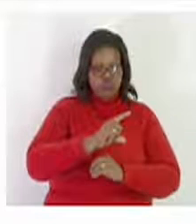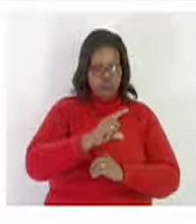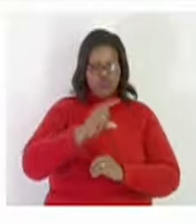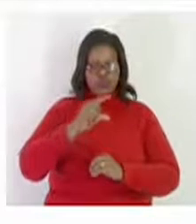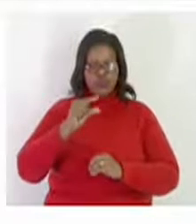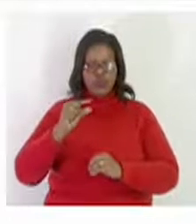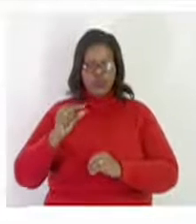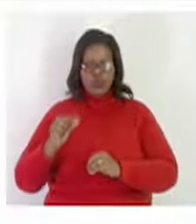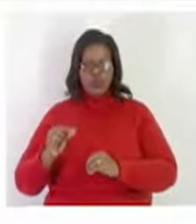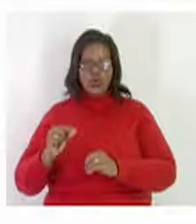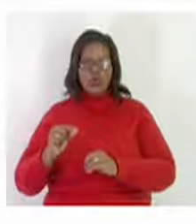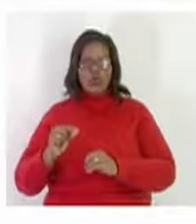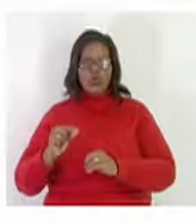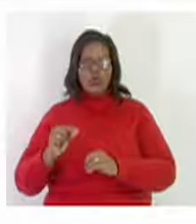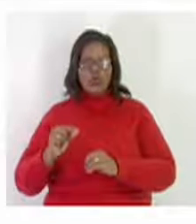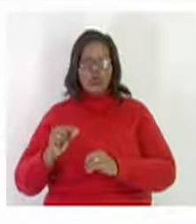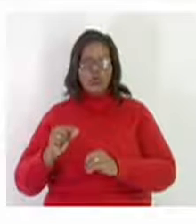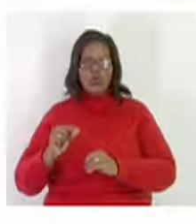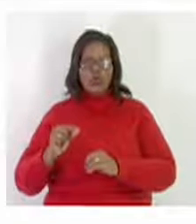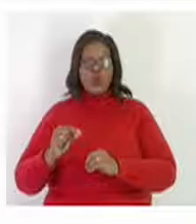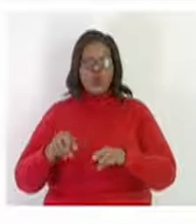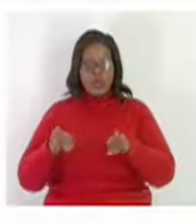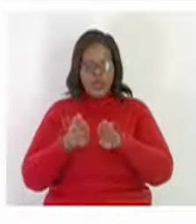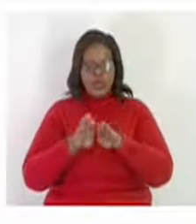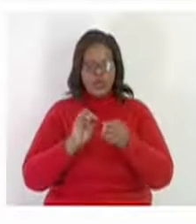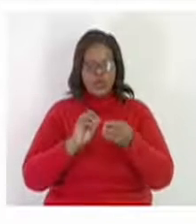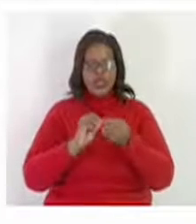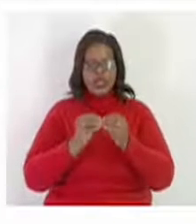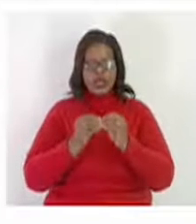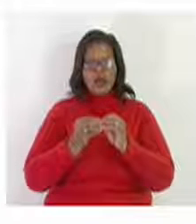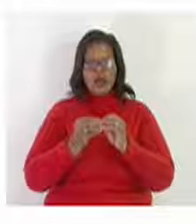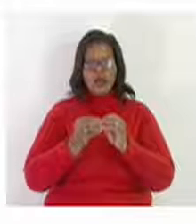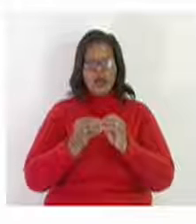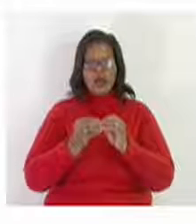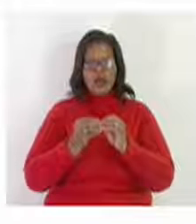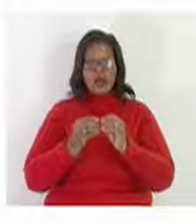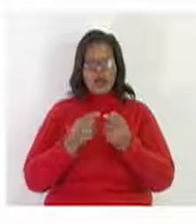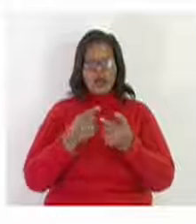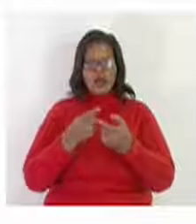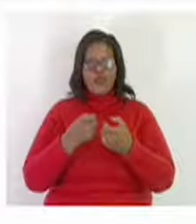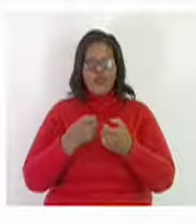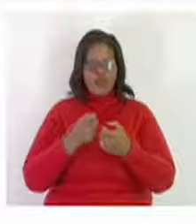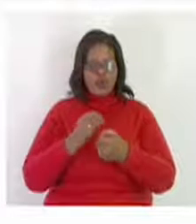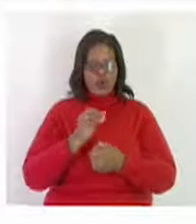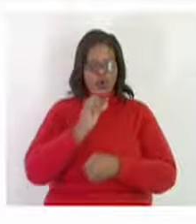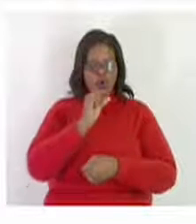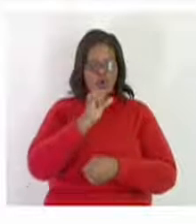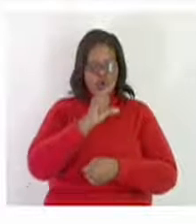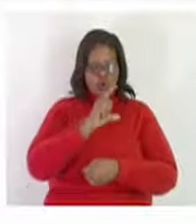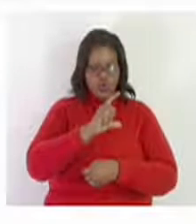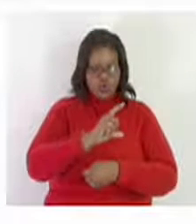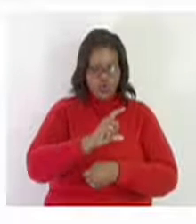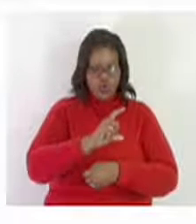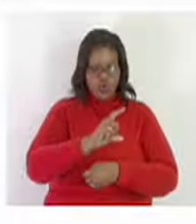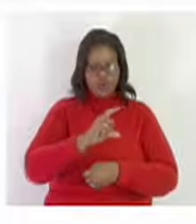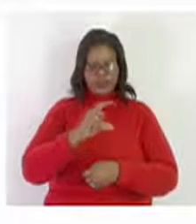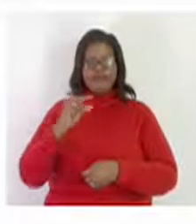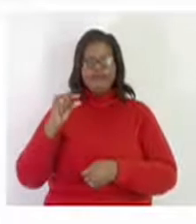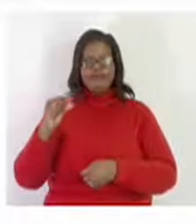So you are going to arrange numbers from the biggest to the